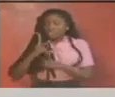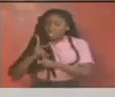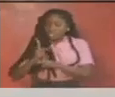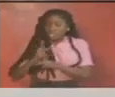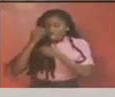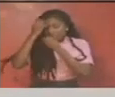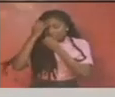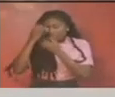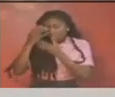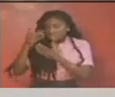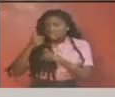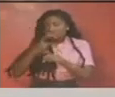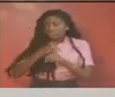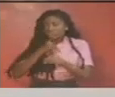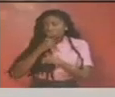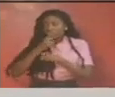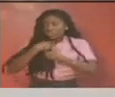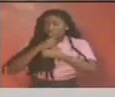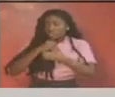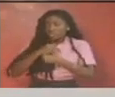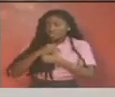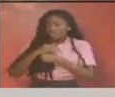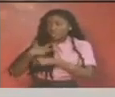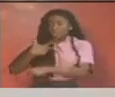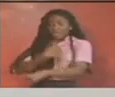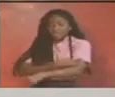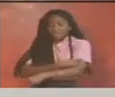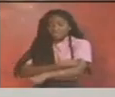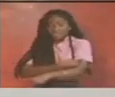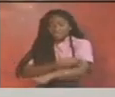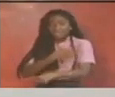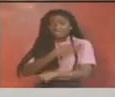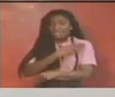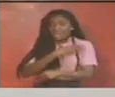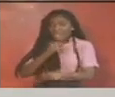the manufacturer. So if there were queries that the manufacturer had to